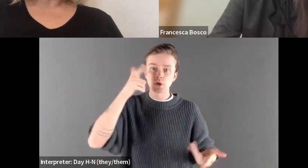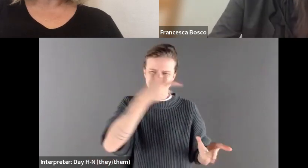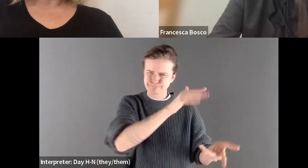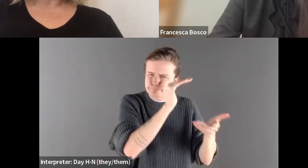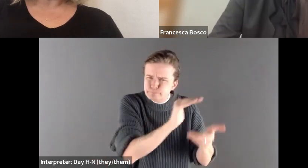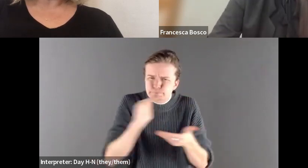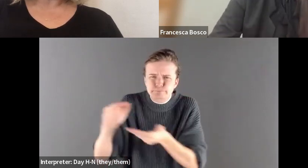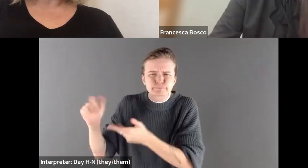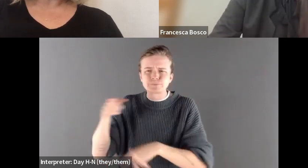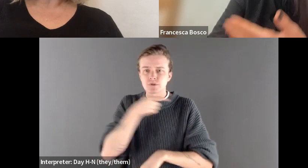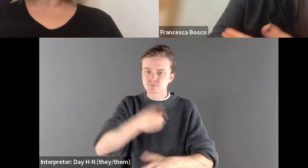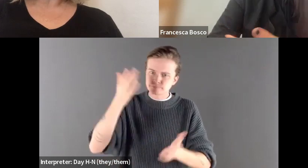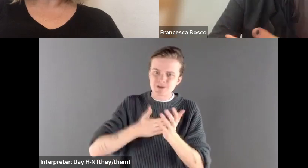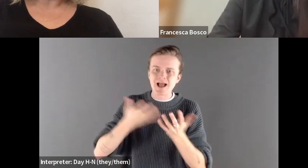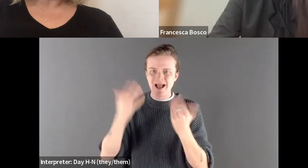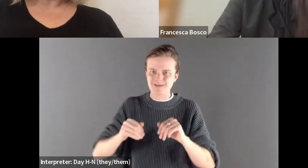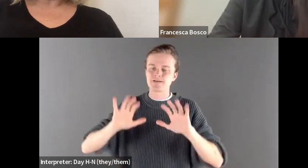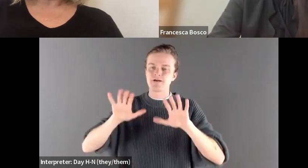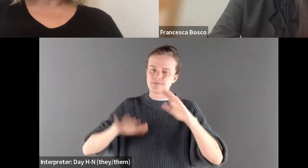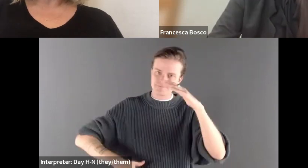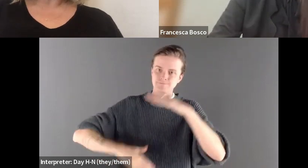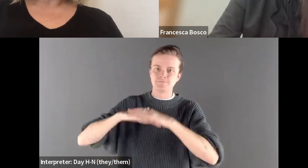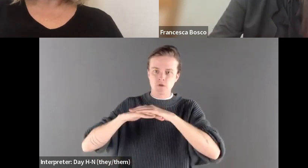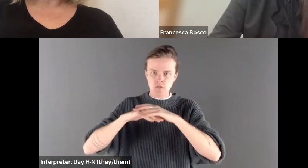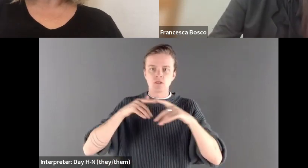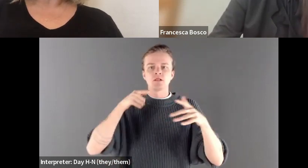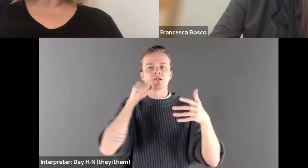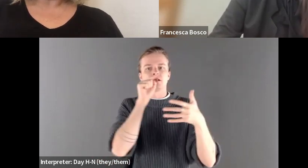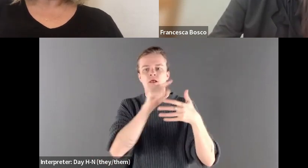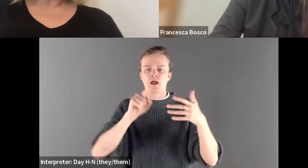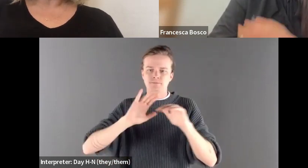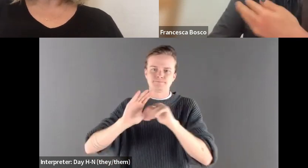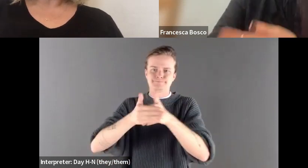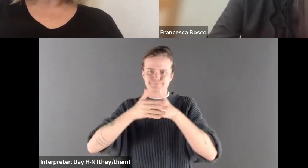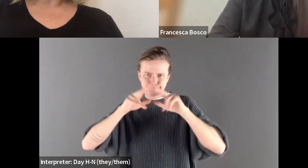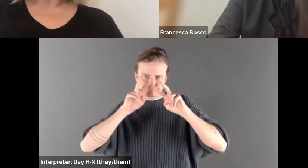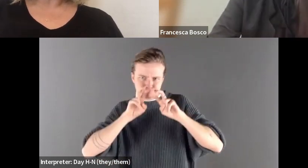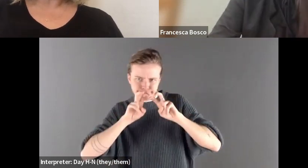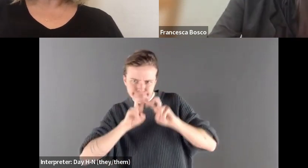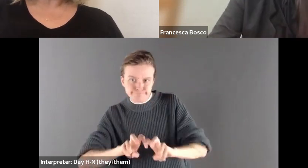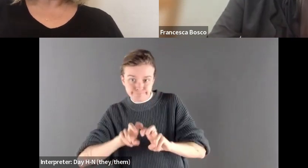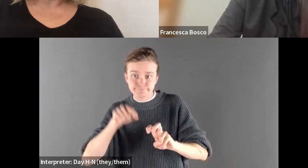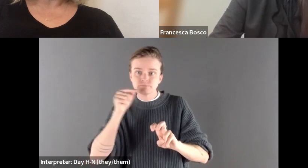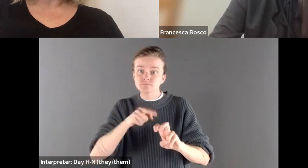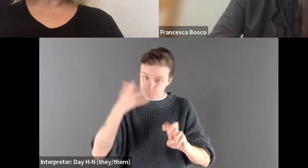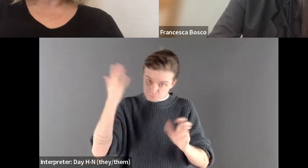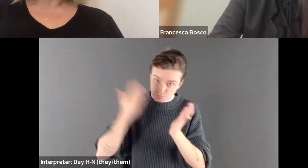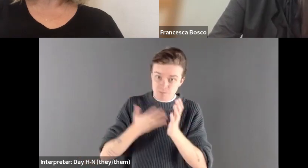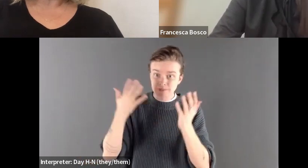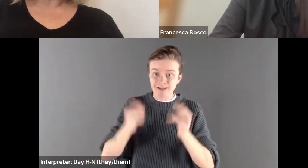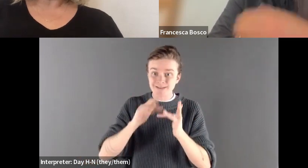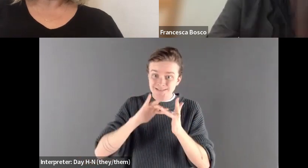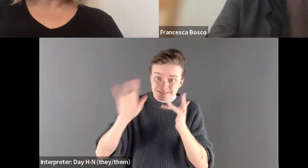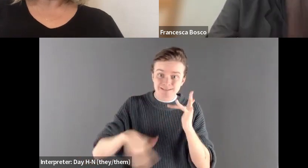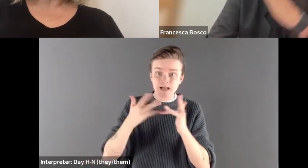security assessment, have, for example, cyber insurance, or have two-factor authentications activated